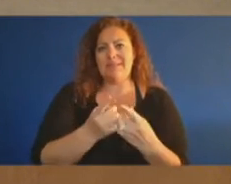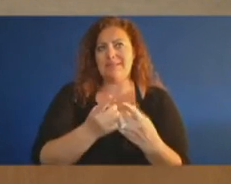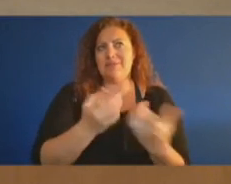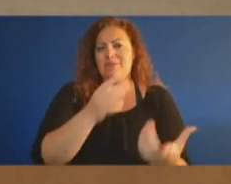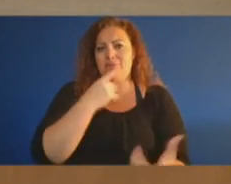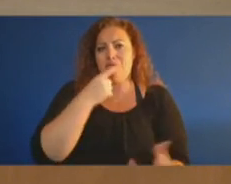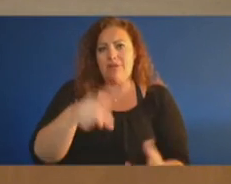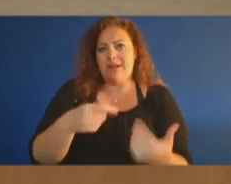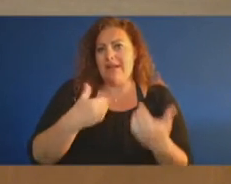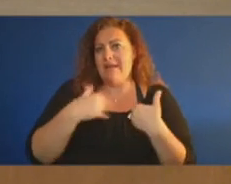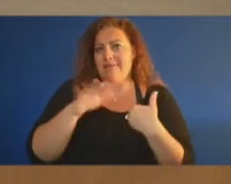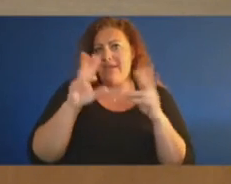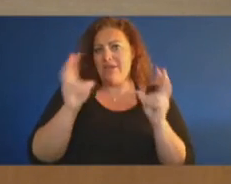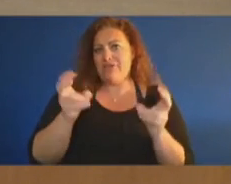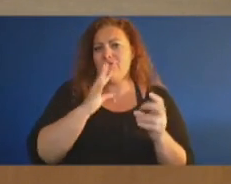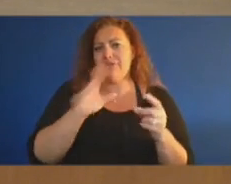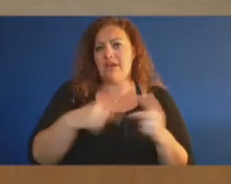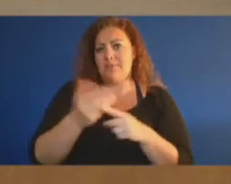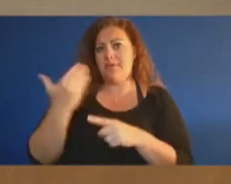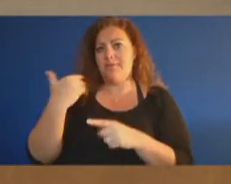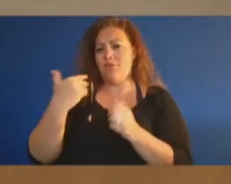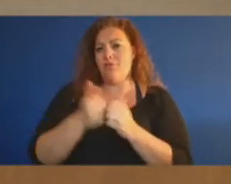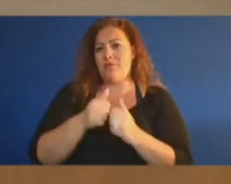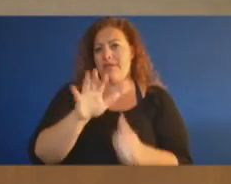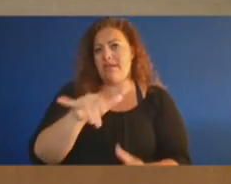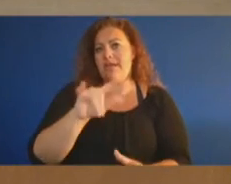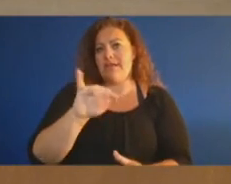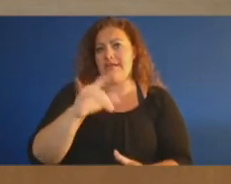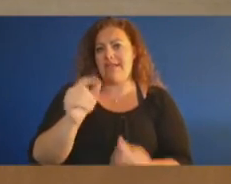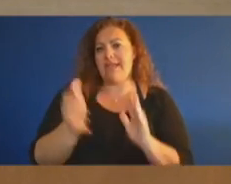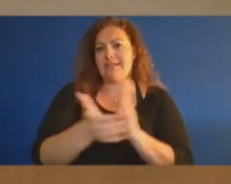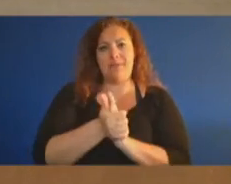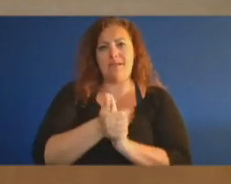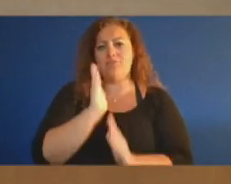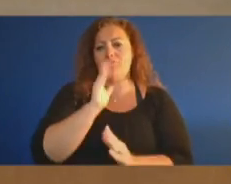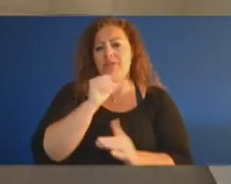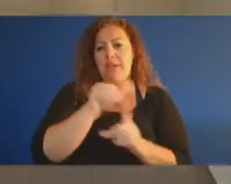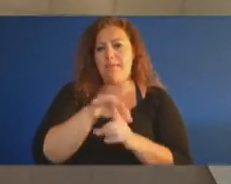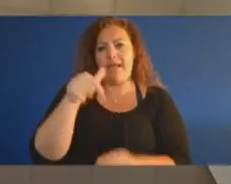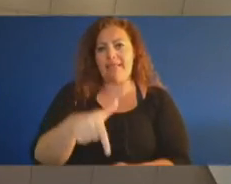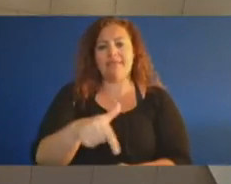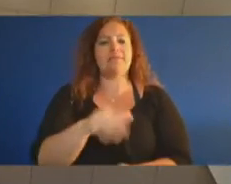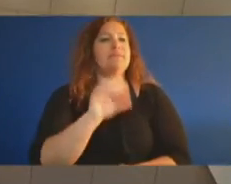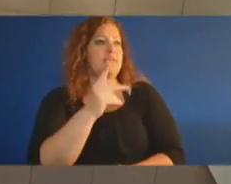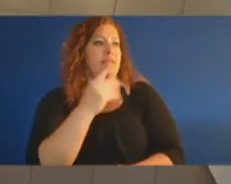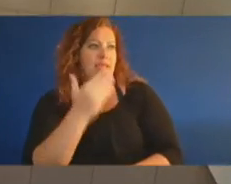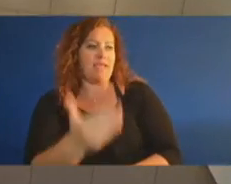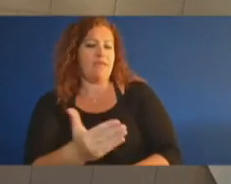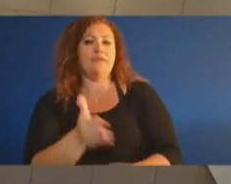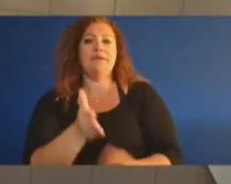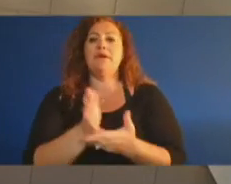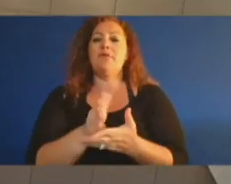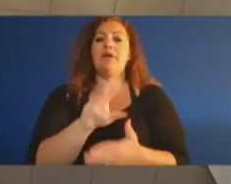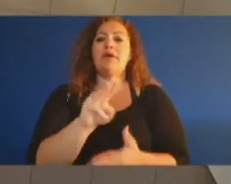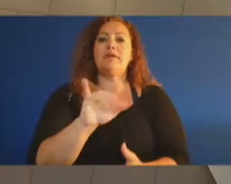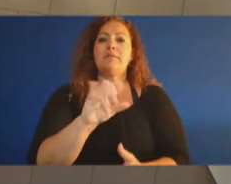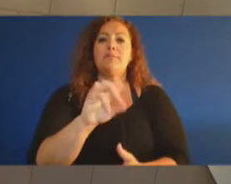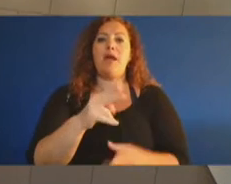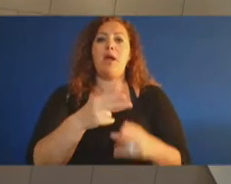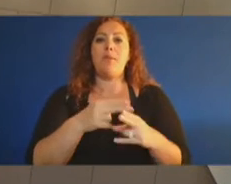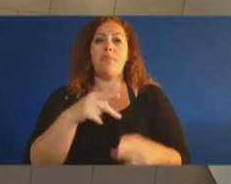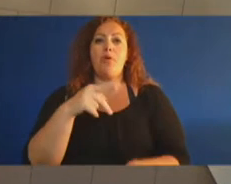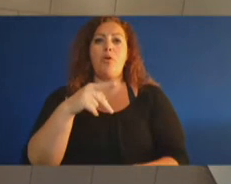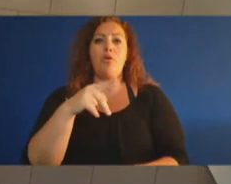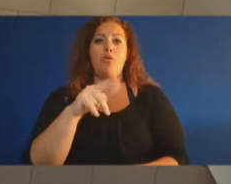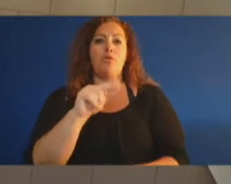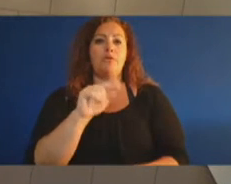that issue we talked about earlier with that text Amendment so it wouldn't have any impact on this thank you all right mayor protim um